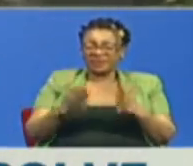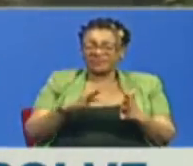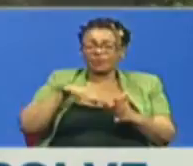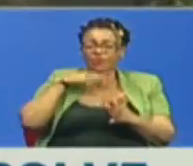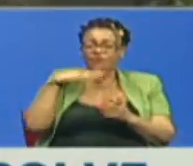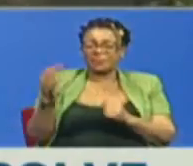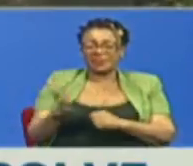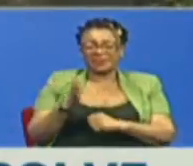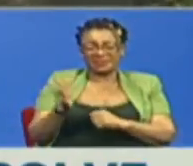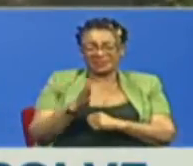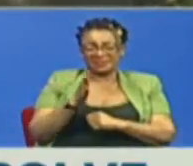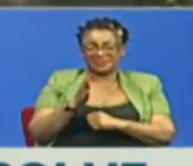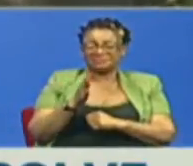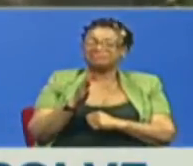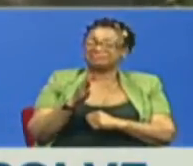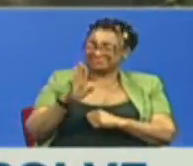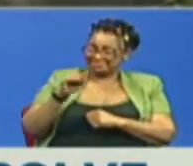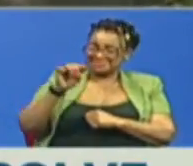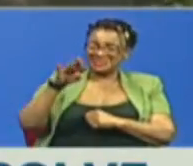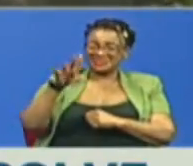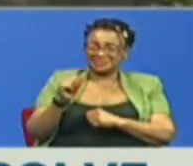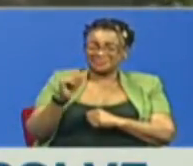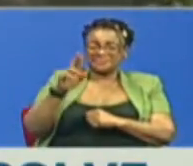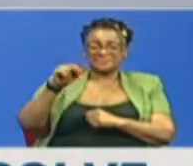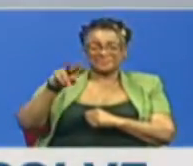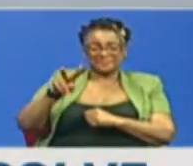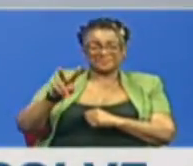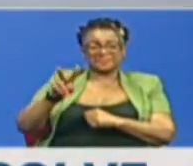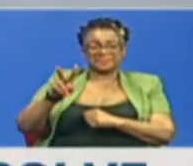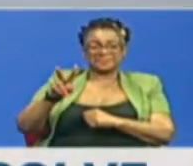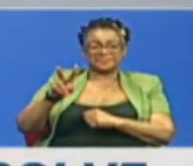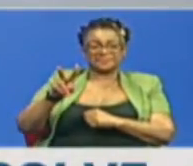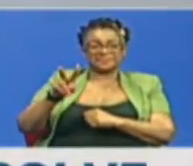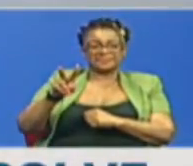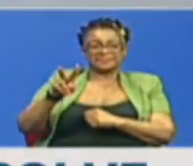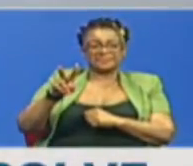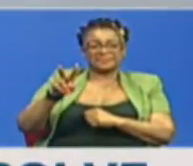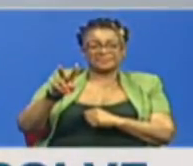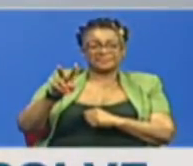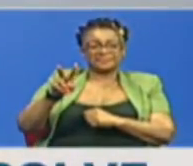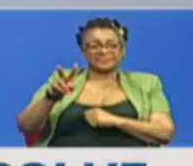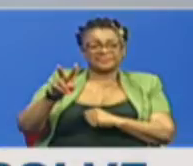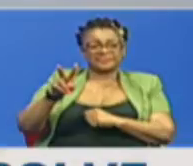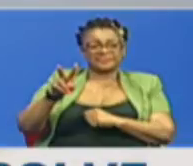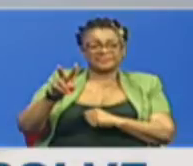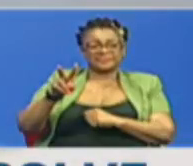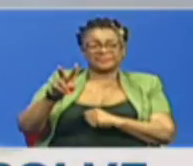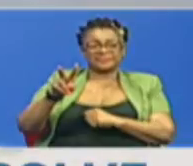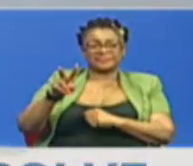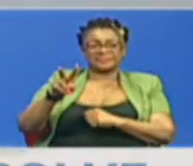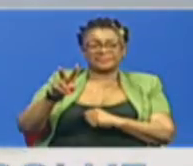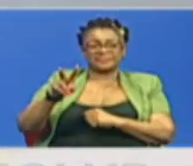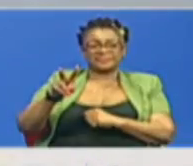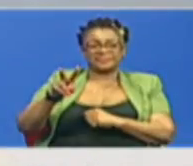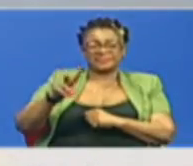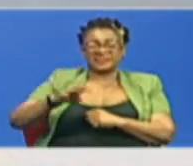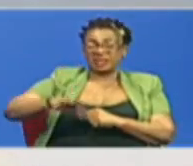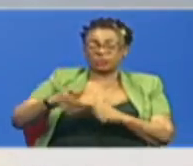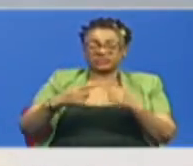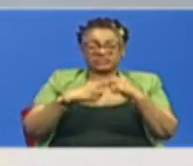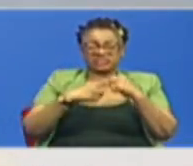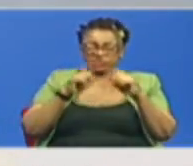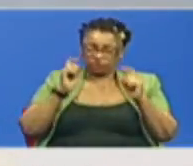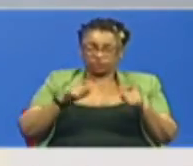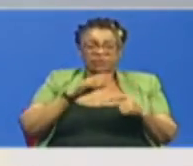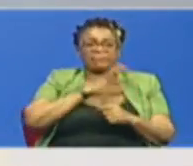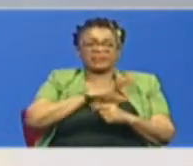Melita Oletenges, NTV. Now, six counties are expected to be the biggest beneficiaries of